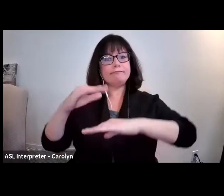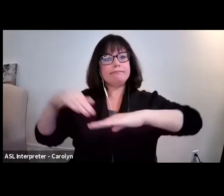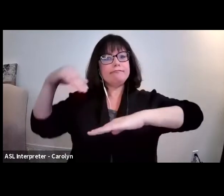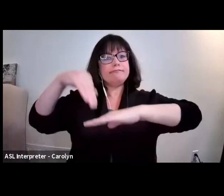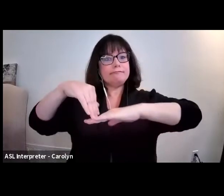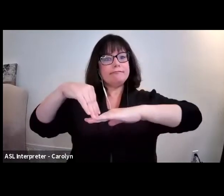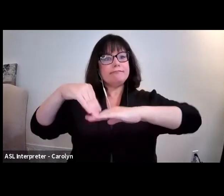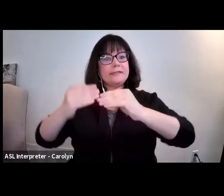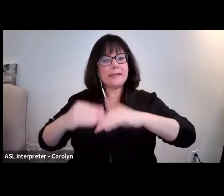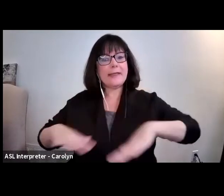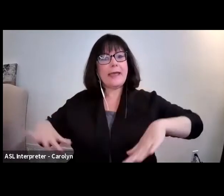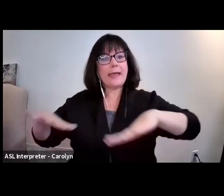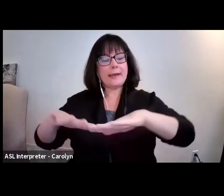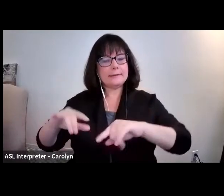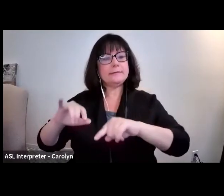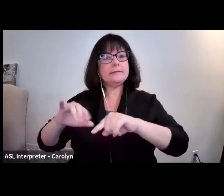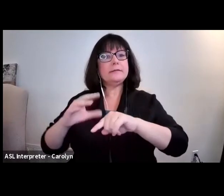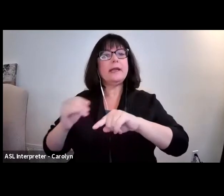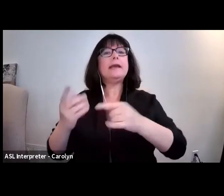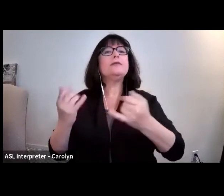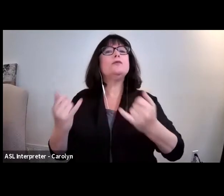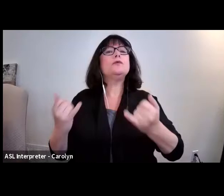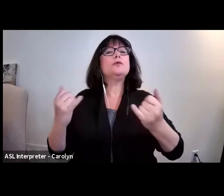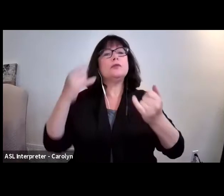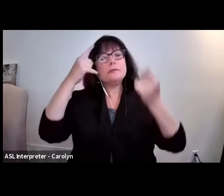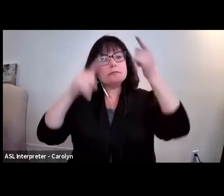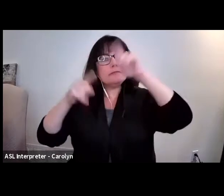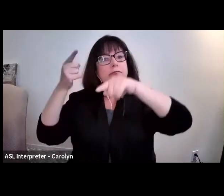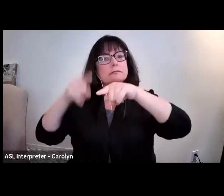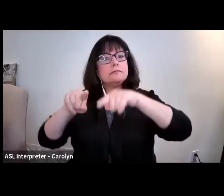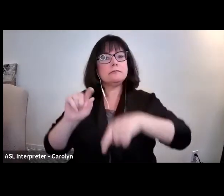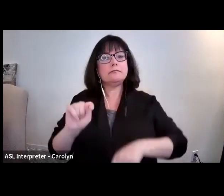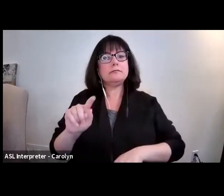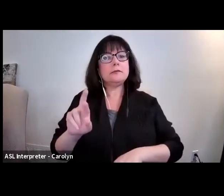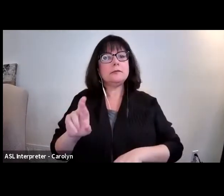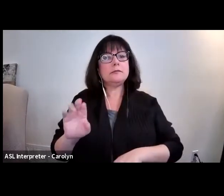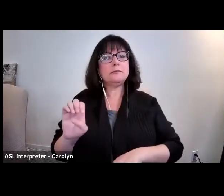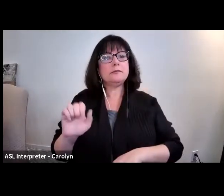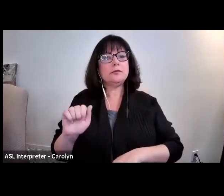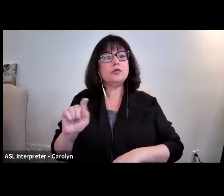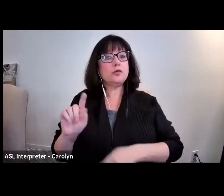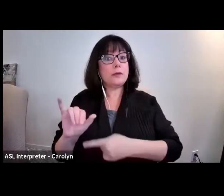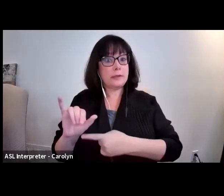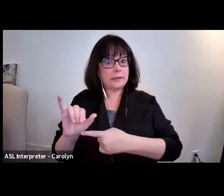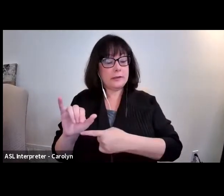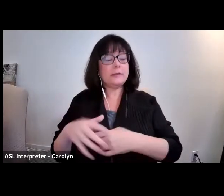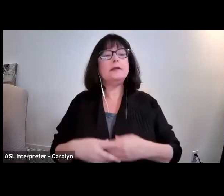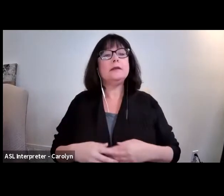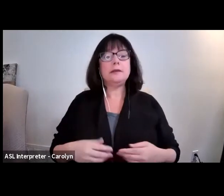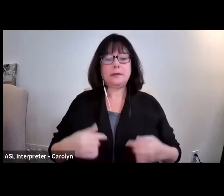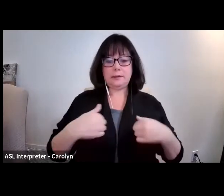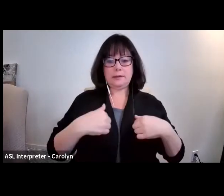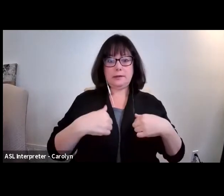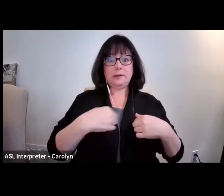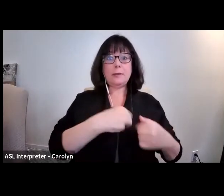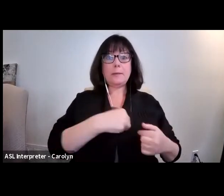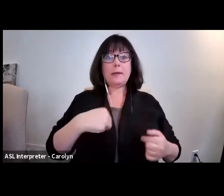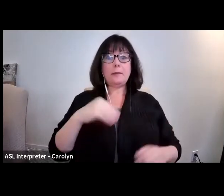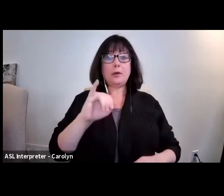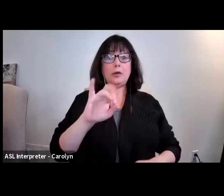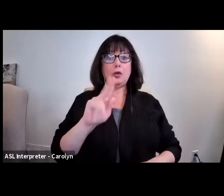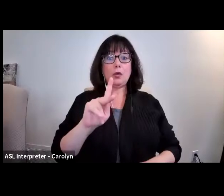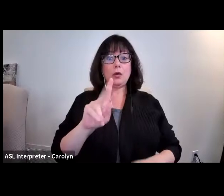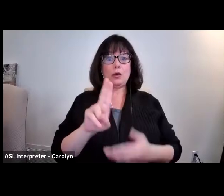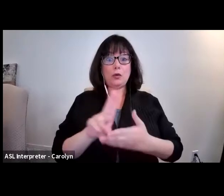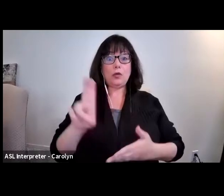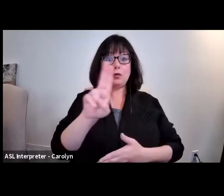and the current treaty holders. As a member of the York University community, I recognize that many